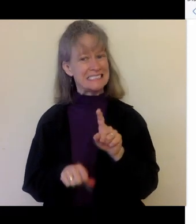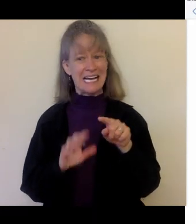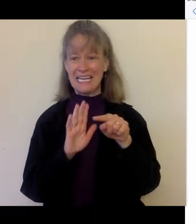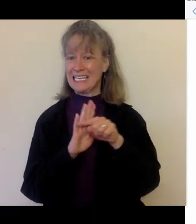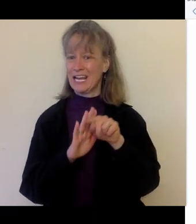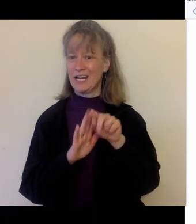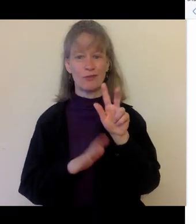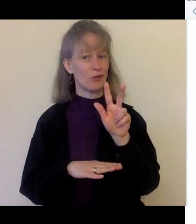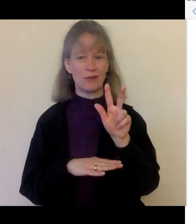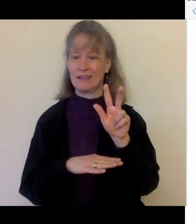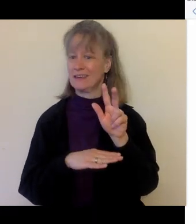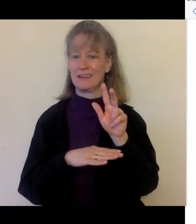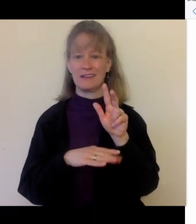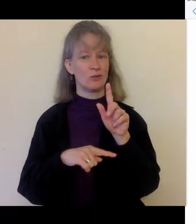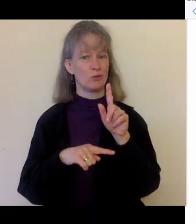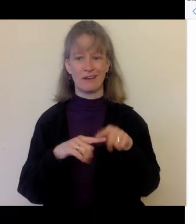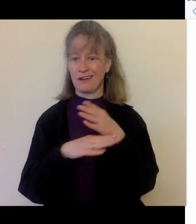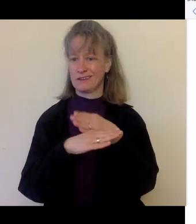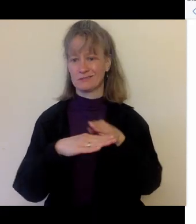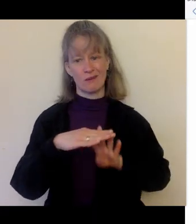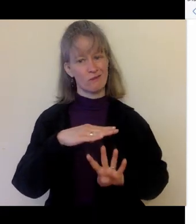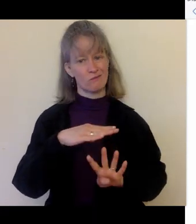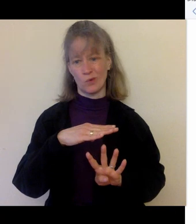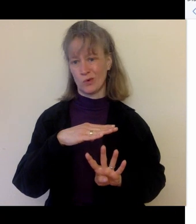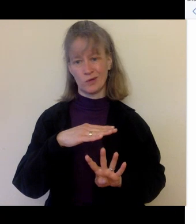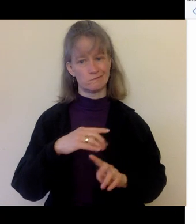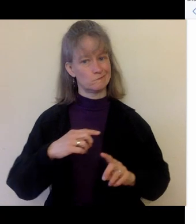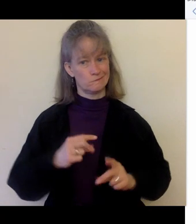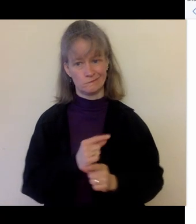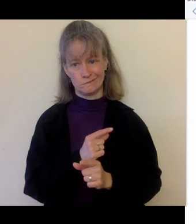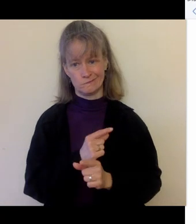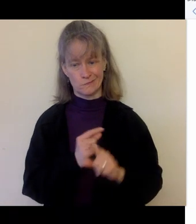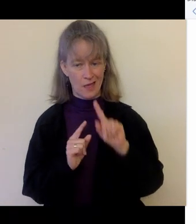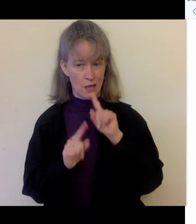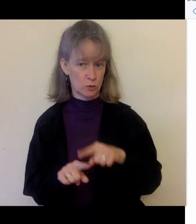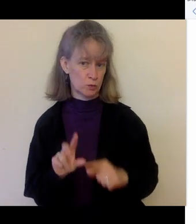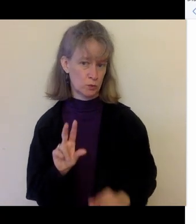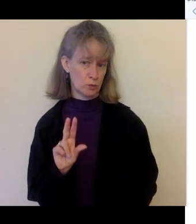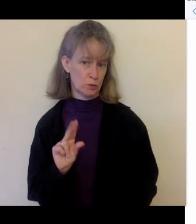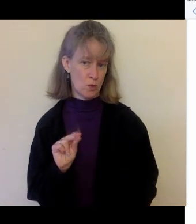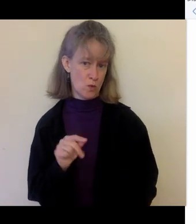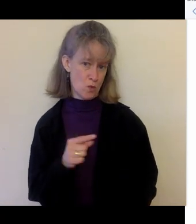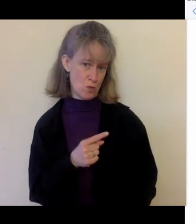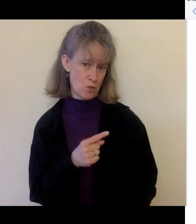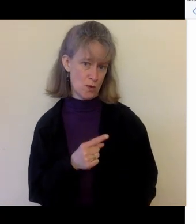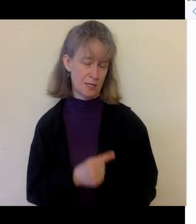3 cannot be divided by 4. So the answer is no.